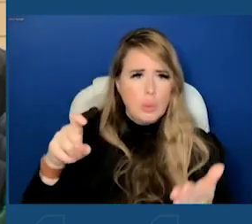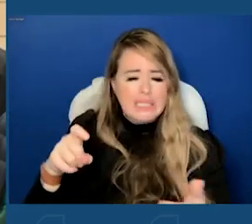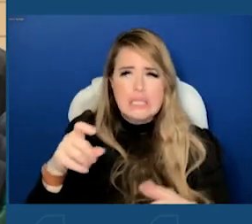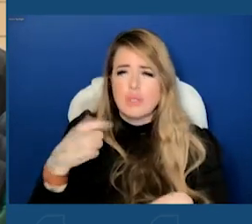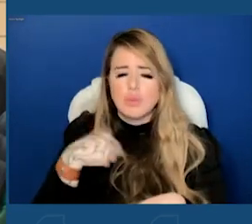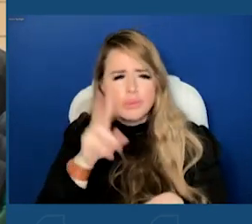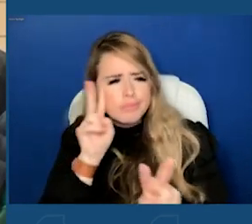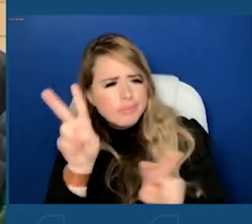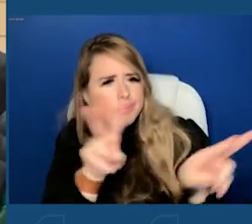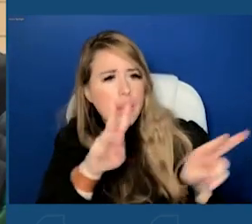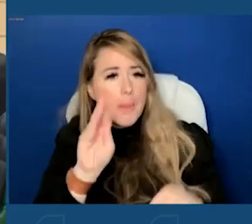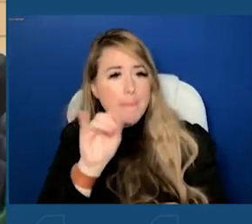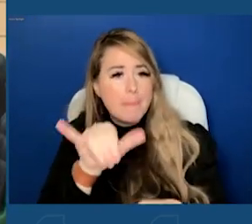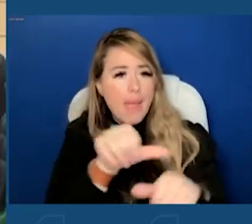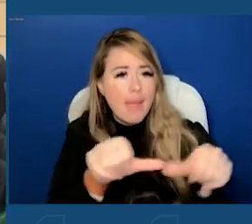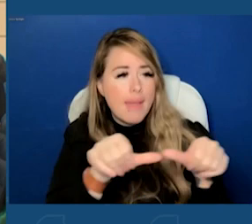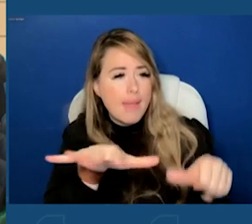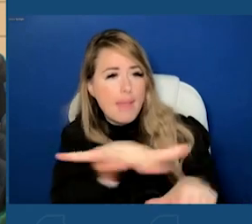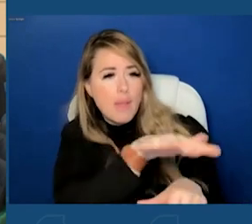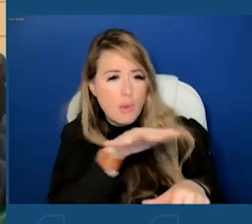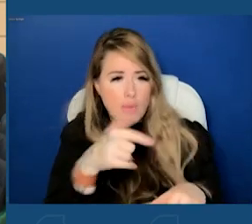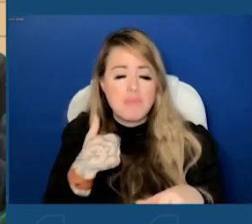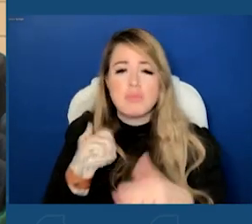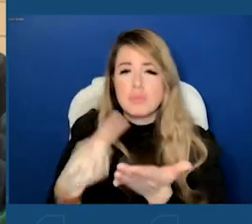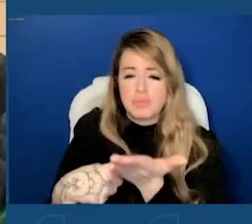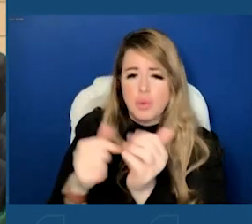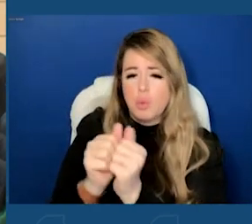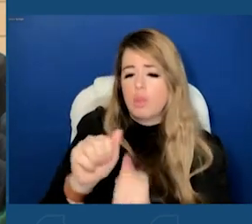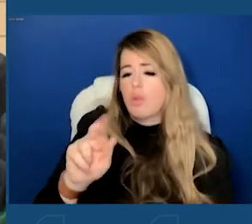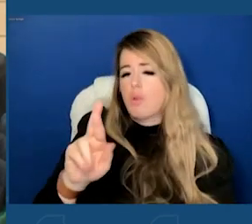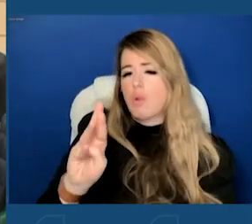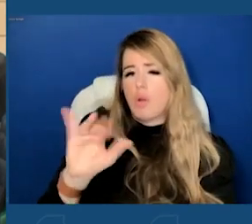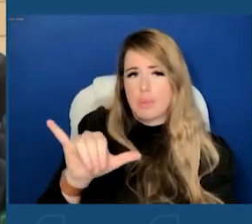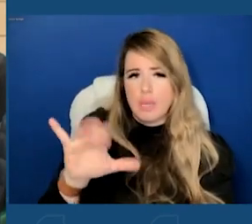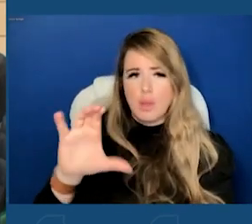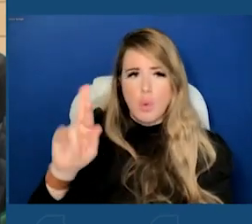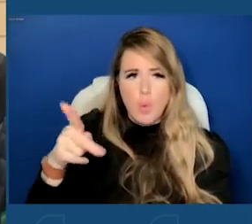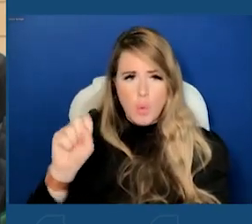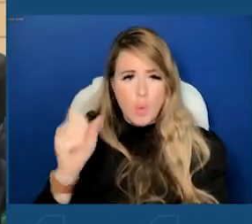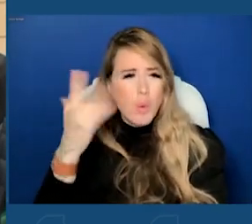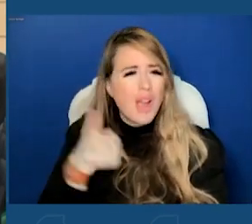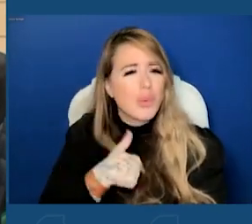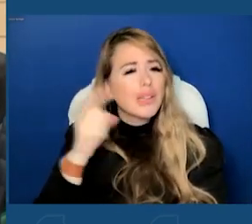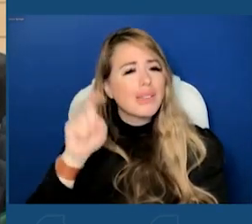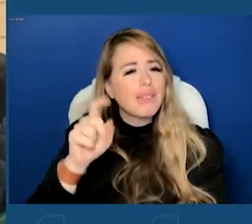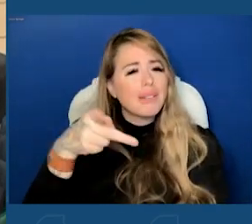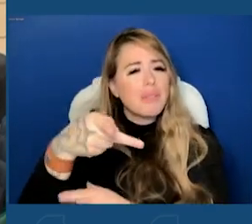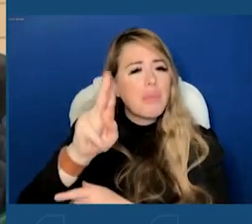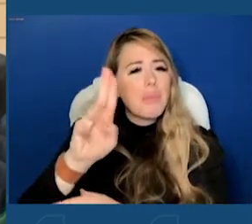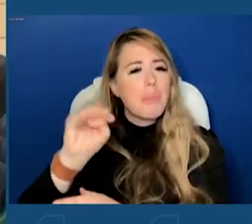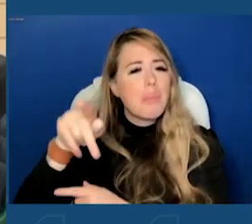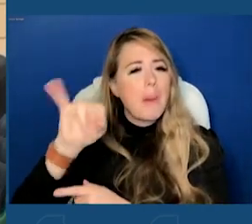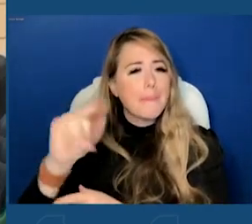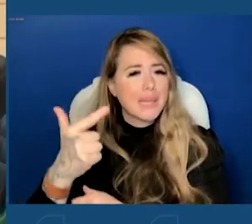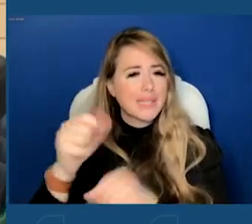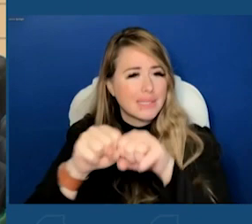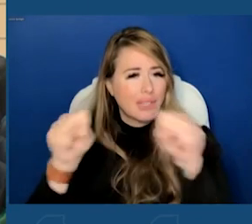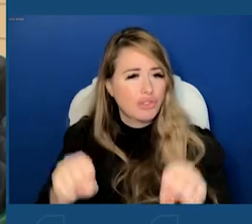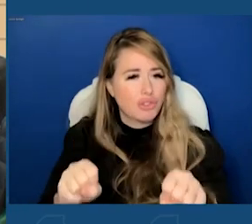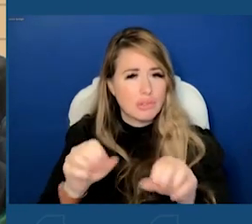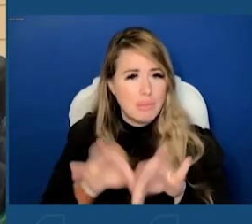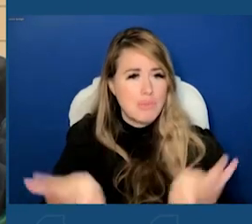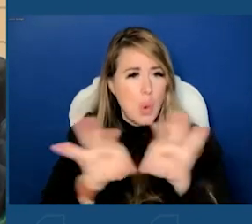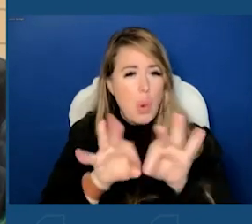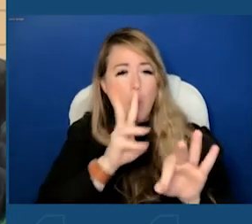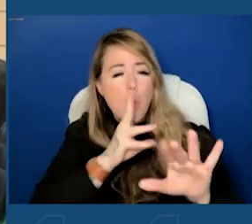and I had this conversation with the Army Corps, because we need those pumping stations to make sure that they're working so that we can get the water out. And